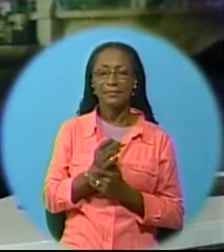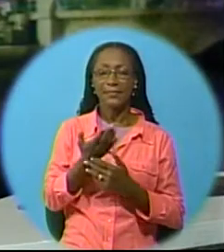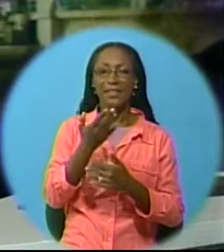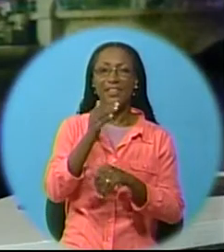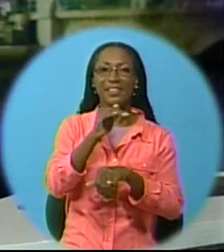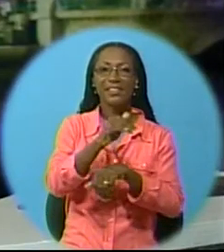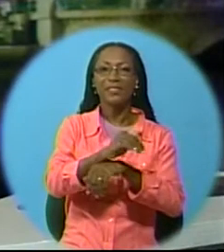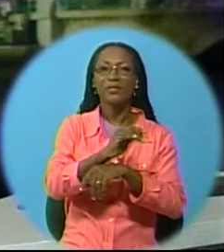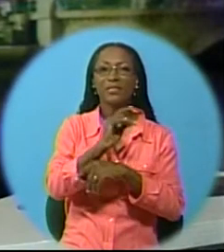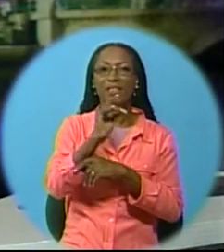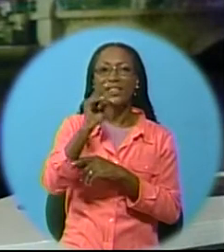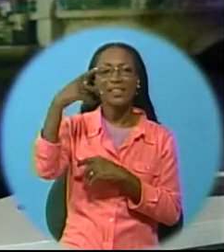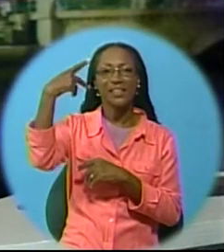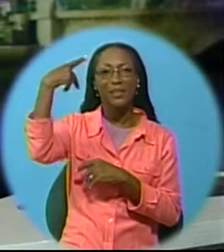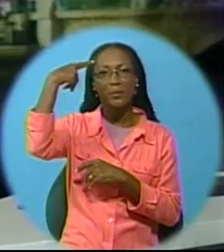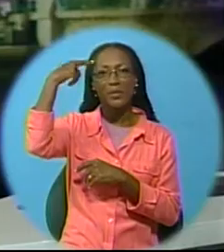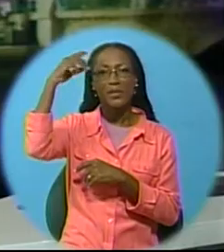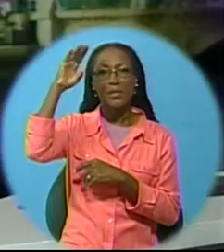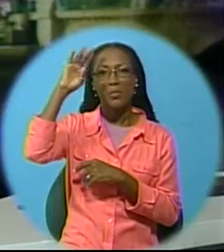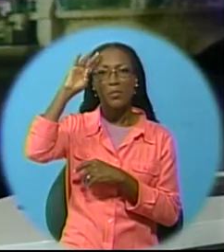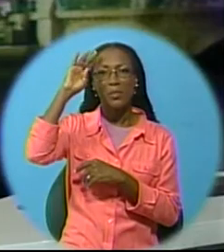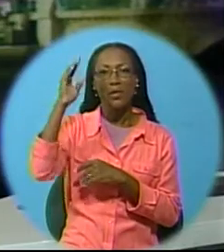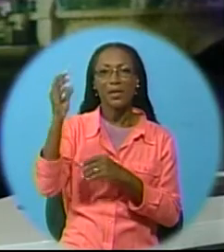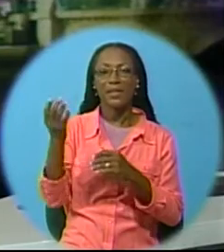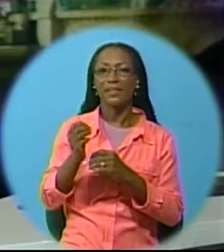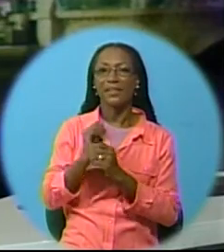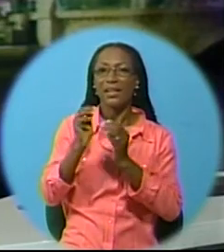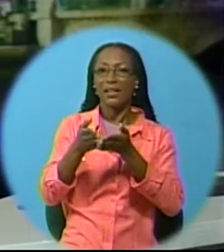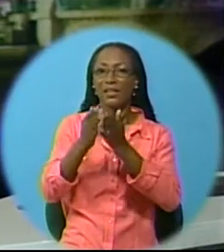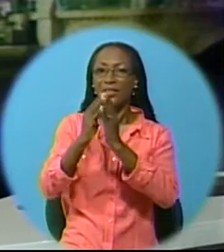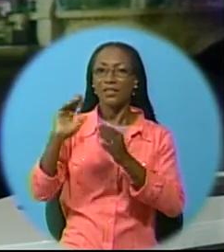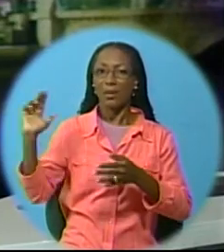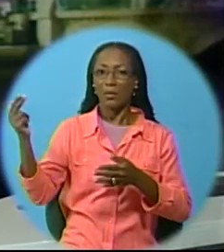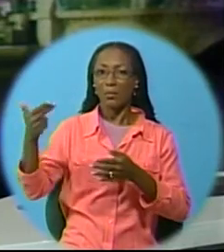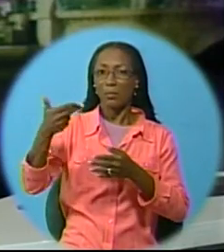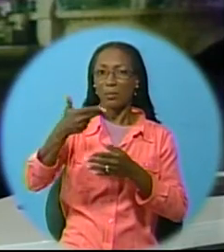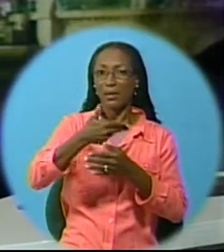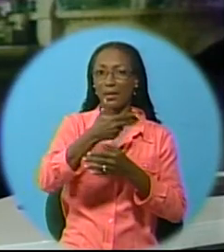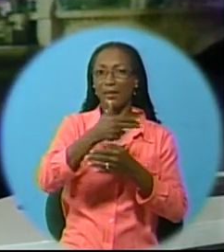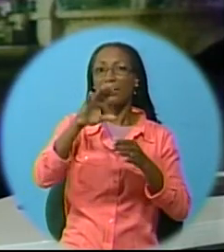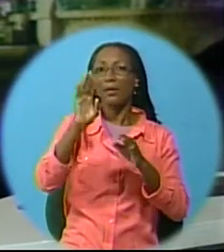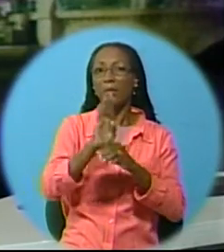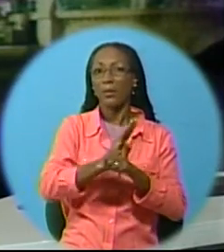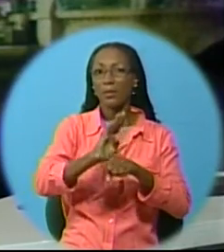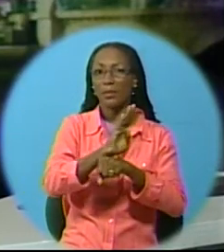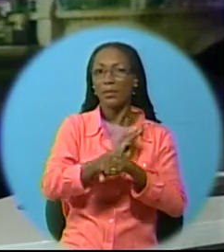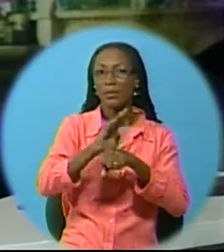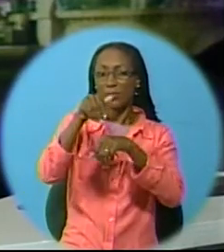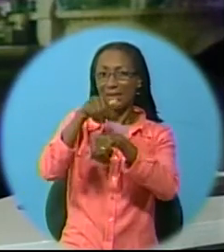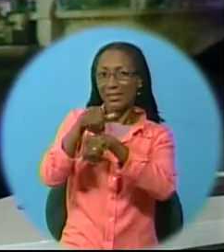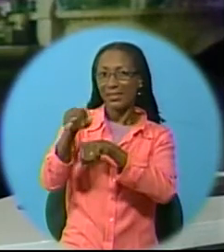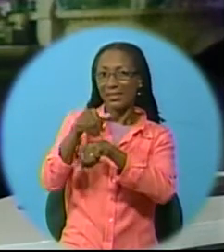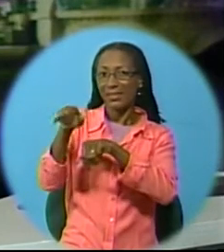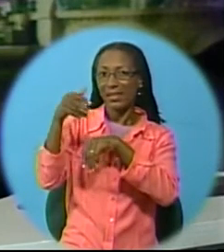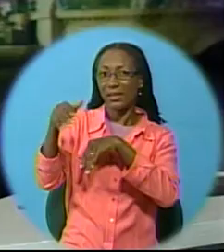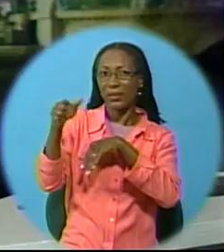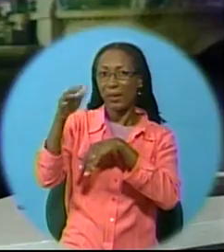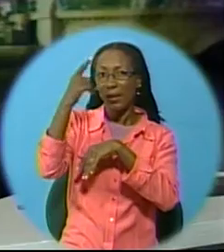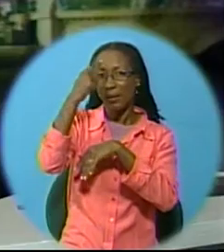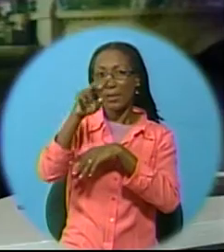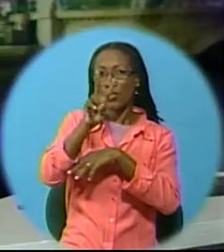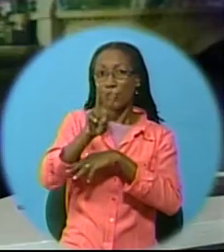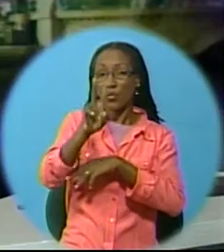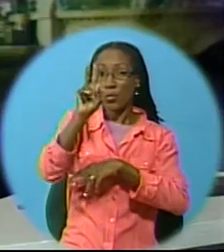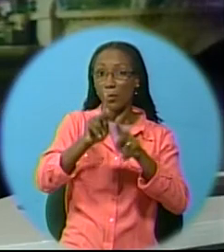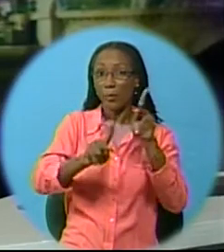A very good evening to you. I'm Pearson Bowen. A ship bound for Barbados was turned away because 2 people on board showed